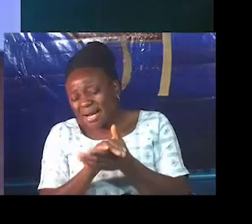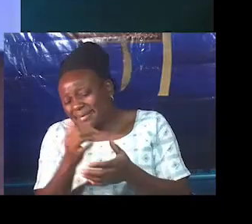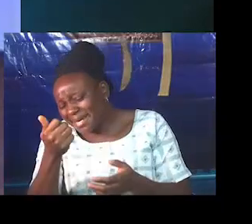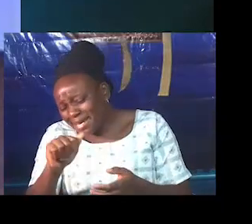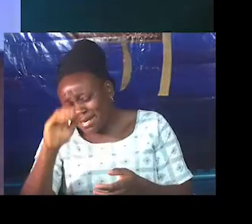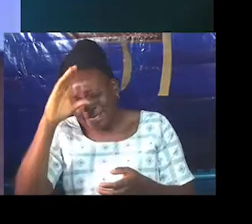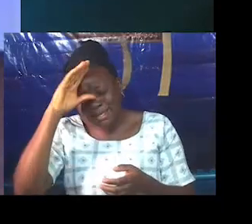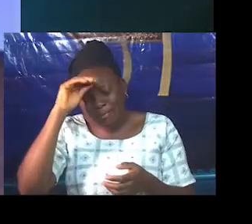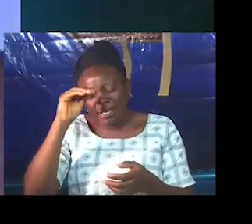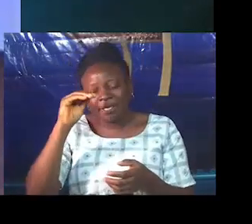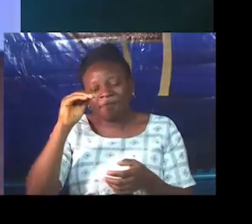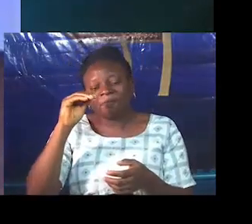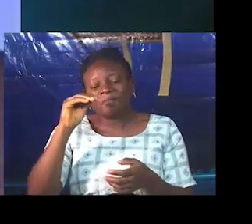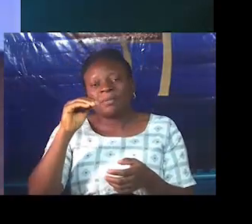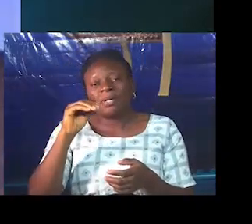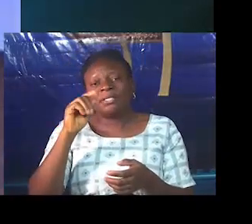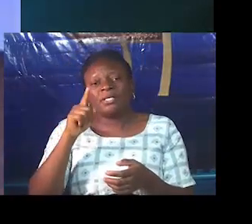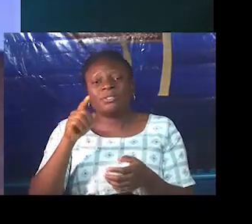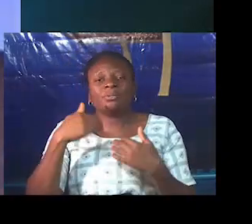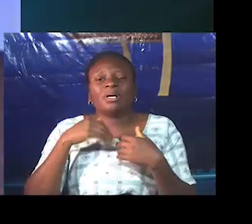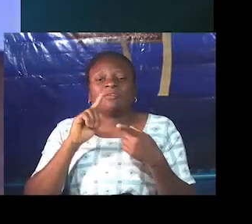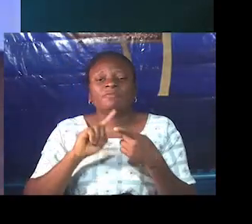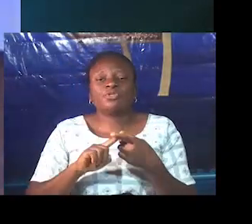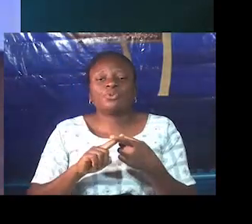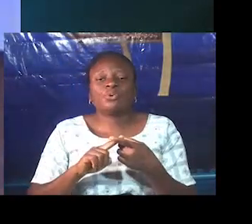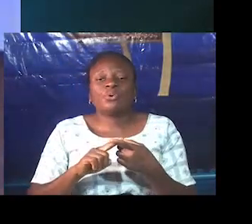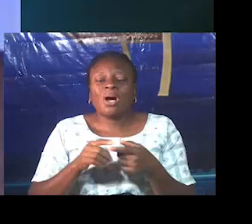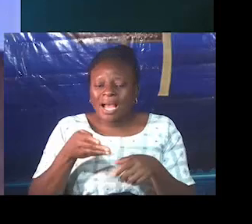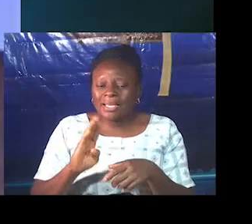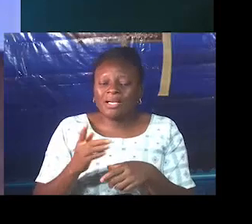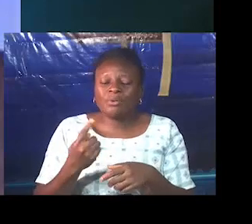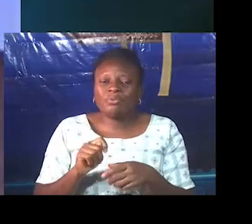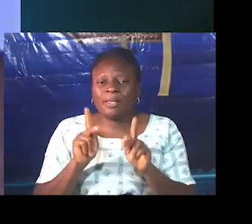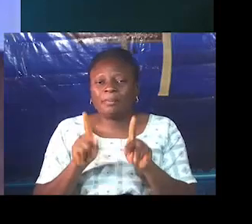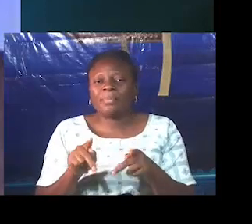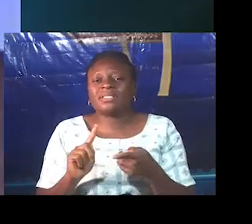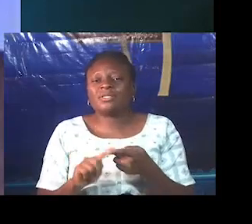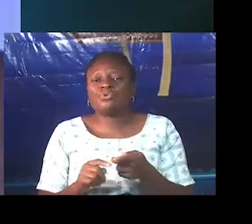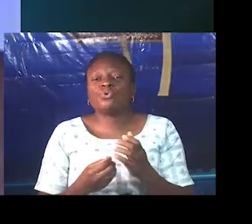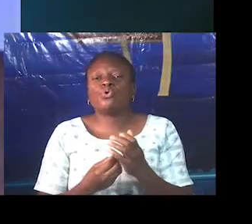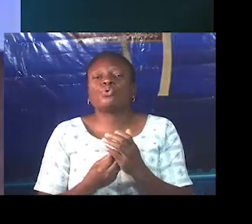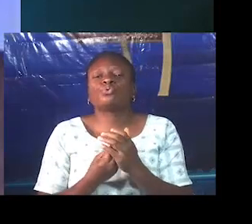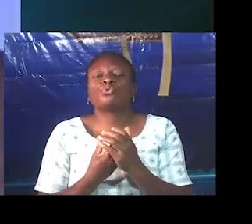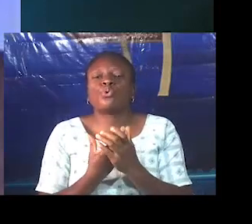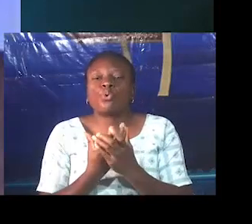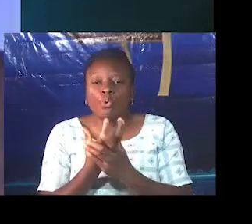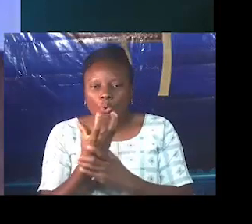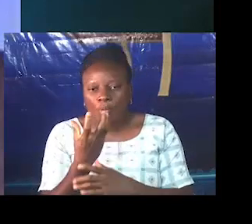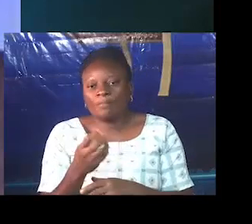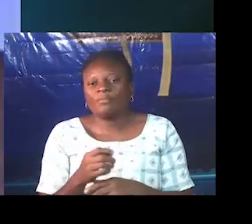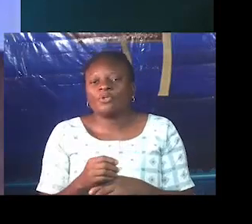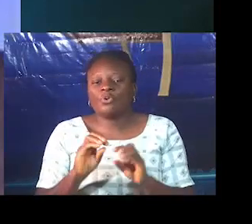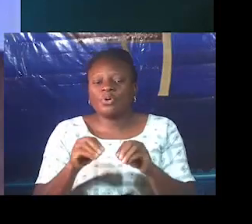just got converted 2 weeks ago or 3 weeks ago or even 1 month. Give him a chance to walk with